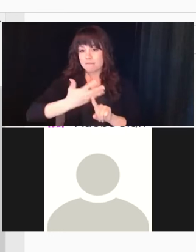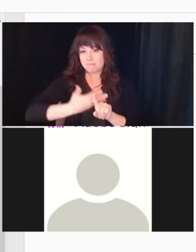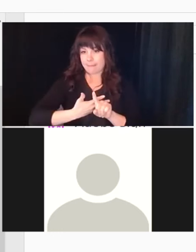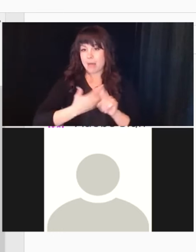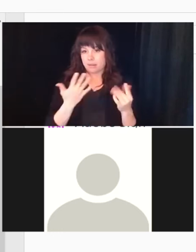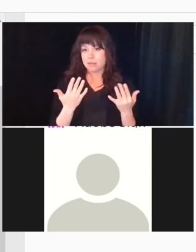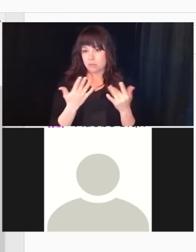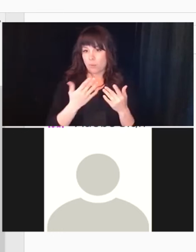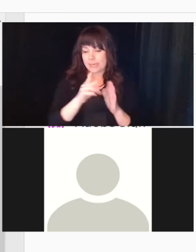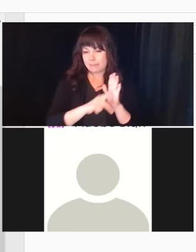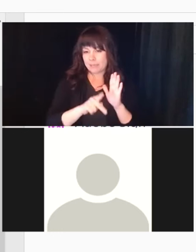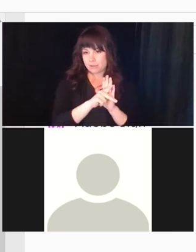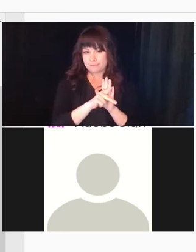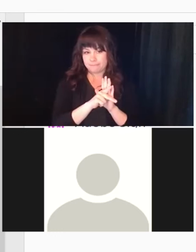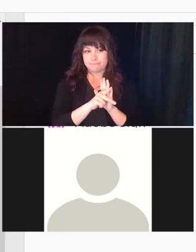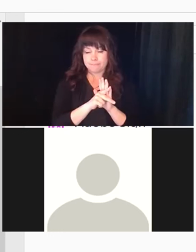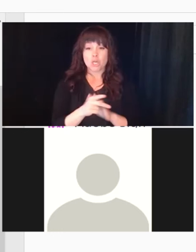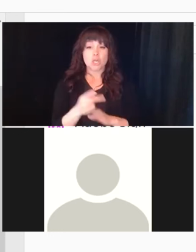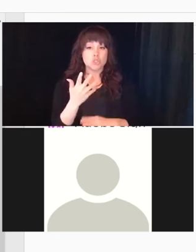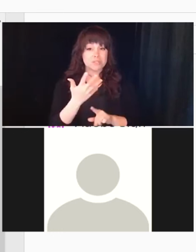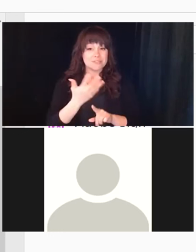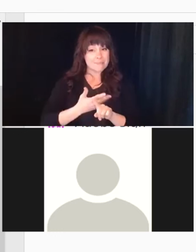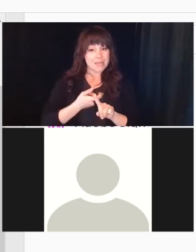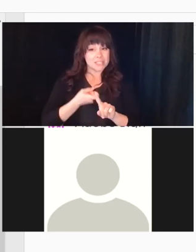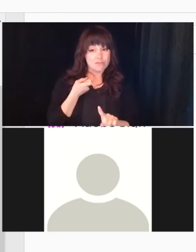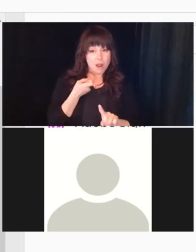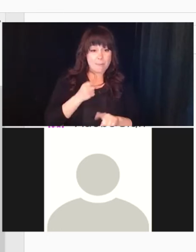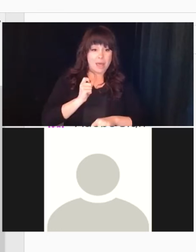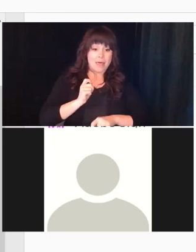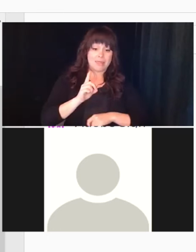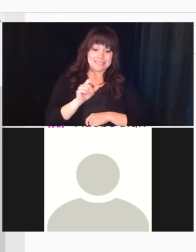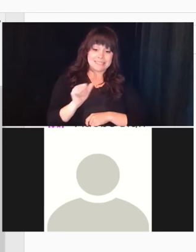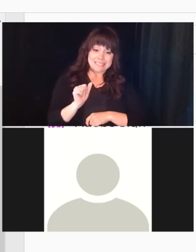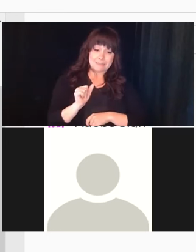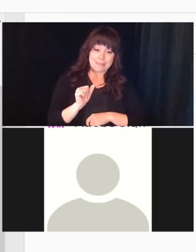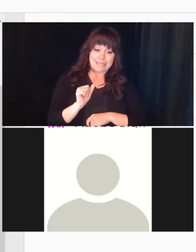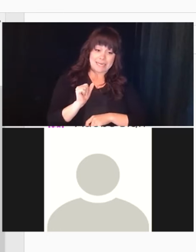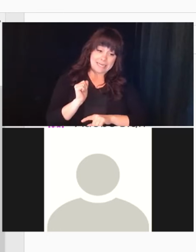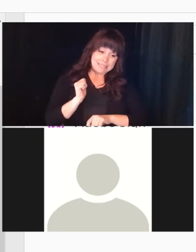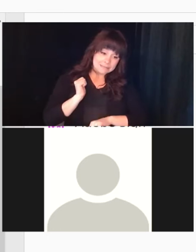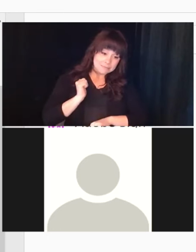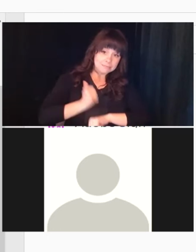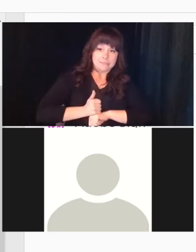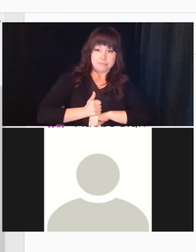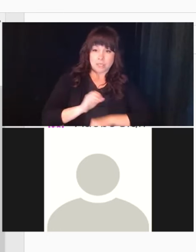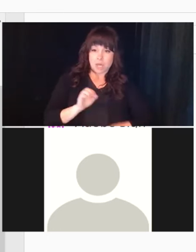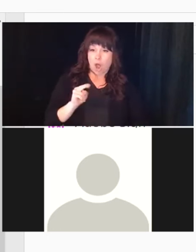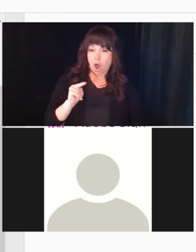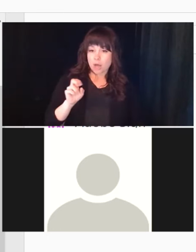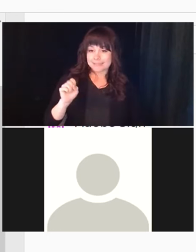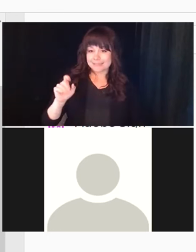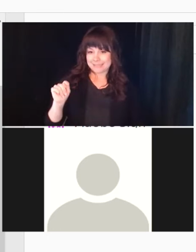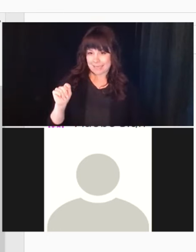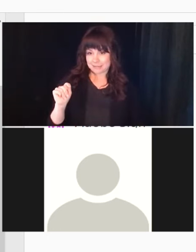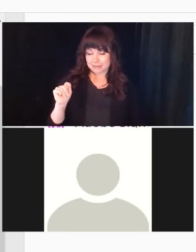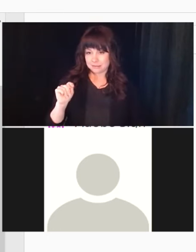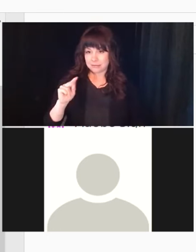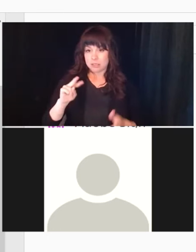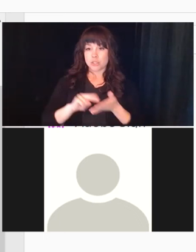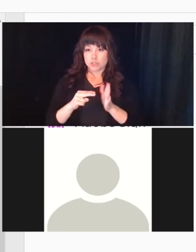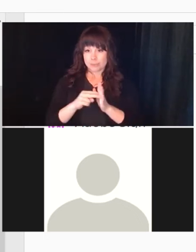date of the disability onset. So the date of the disability onset is the date that's on the letter that the client gets that says,